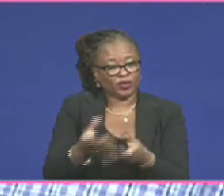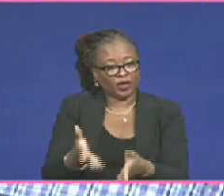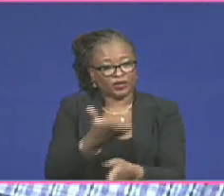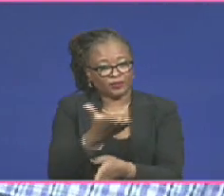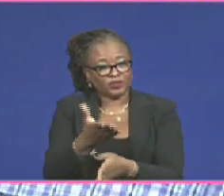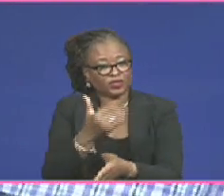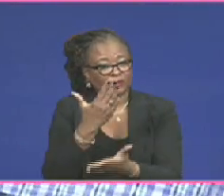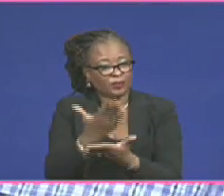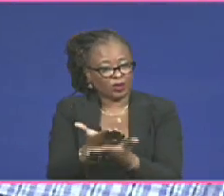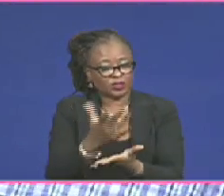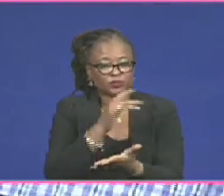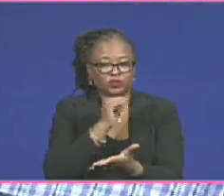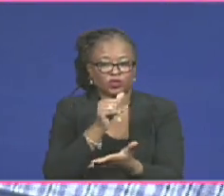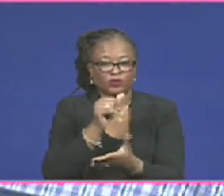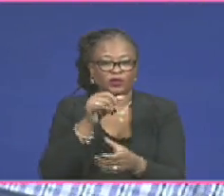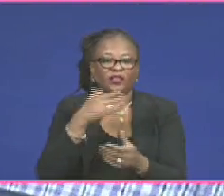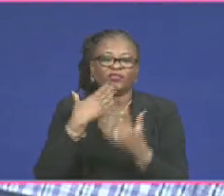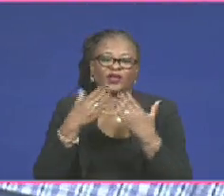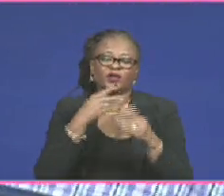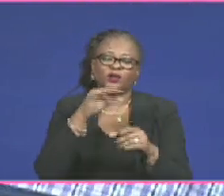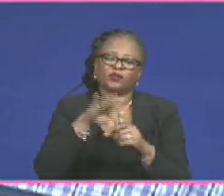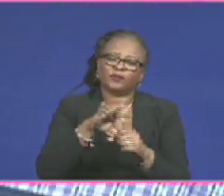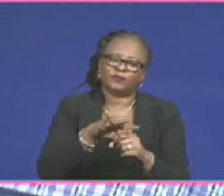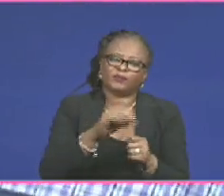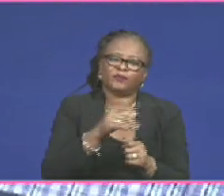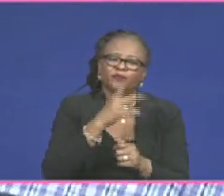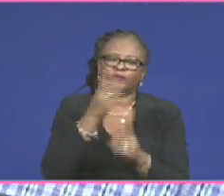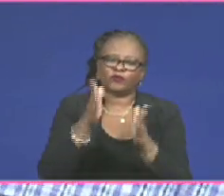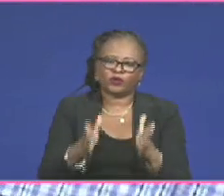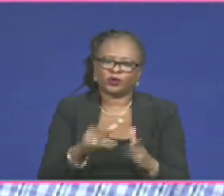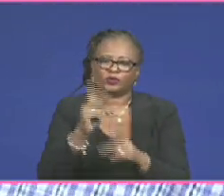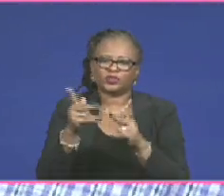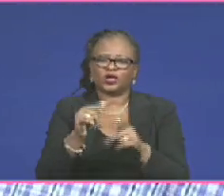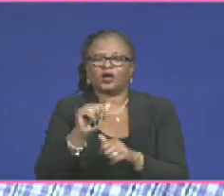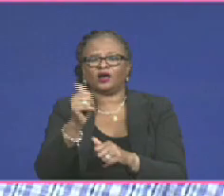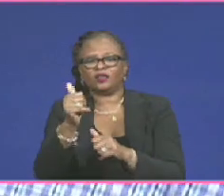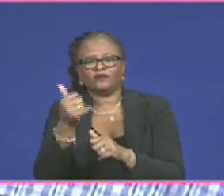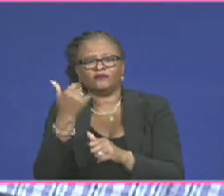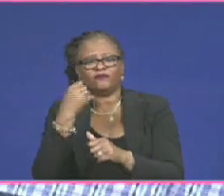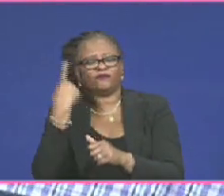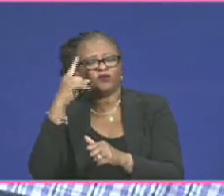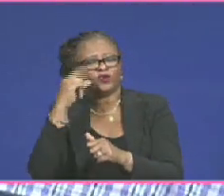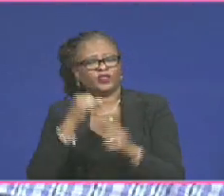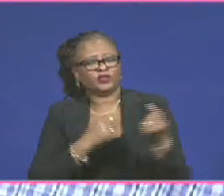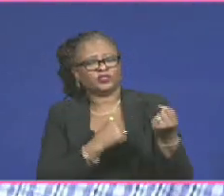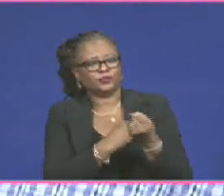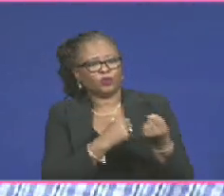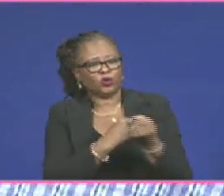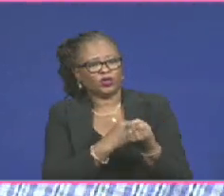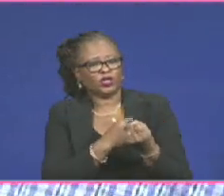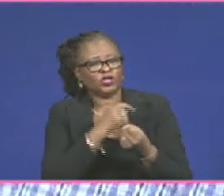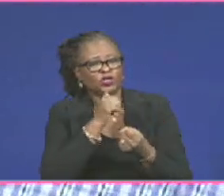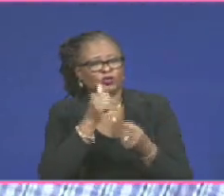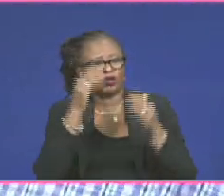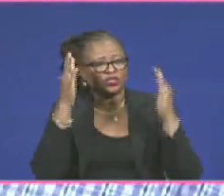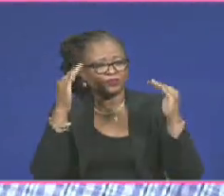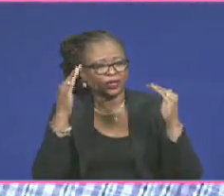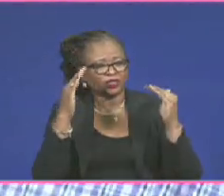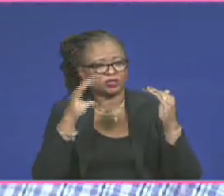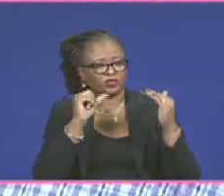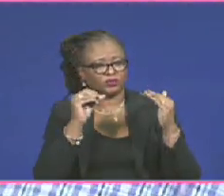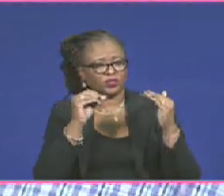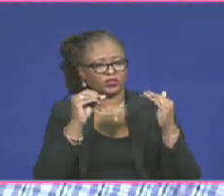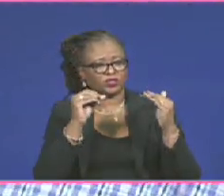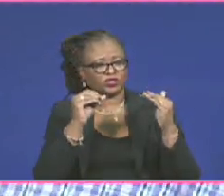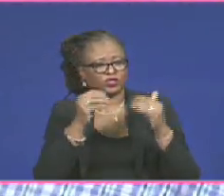have been possible. I want to thank the voting executive and all the executives from the various federations for their support. You were not expecting it to be